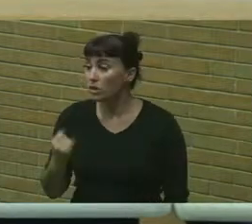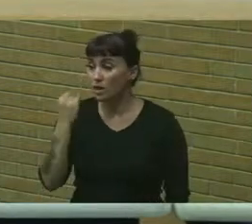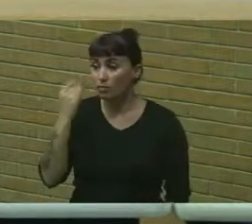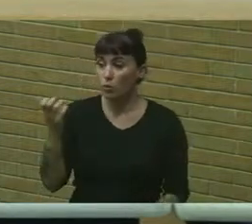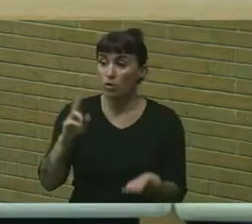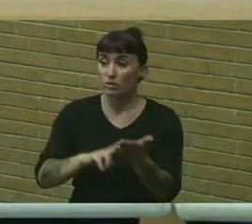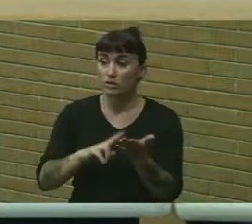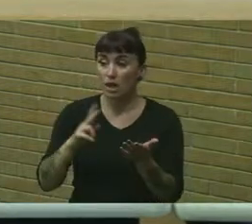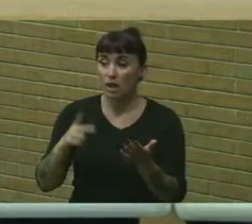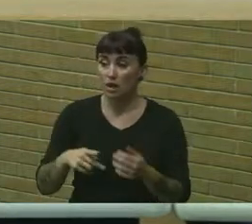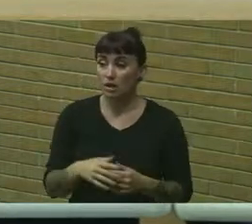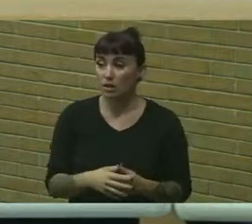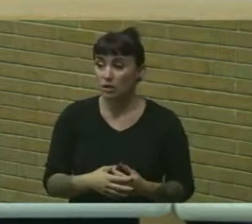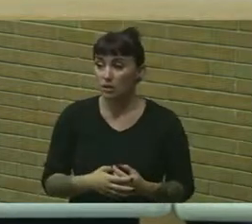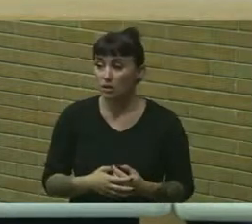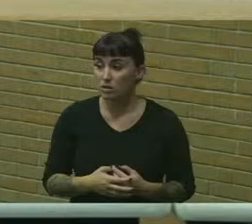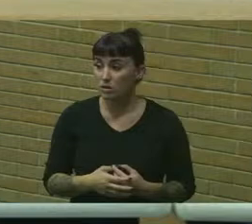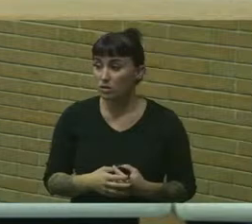would sign up.